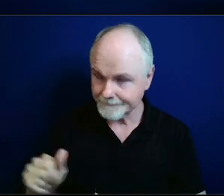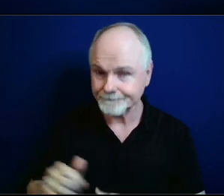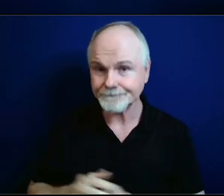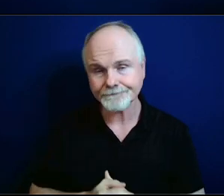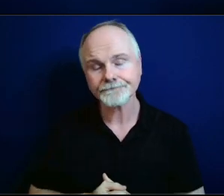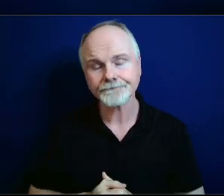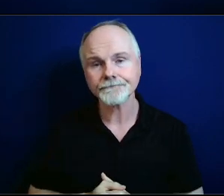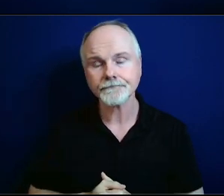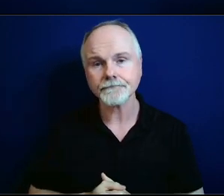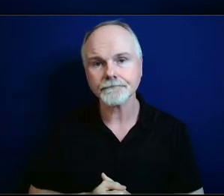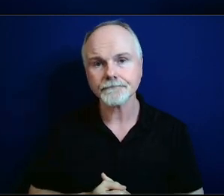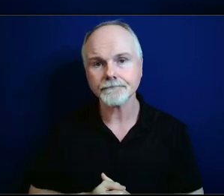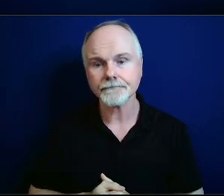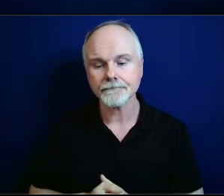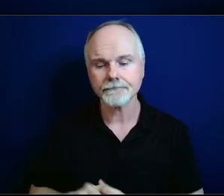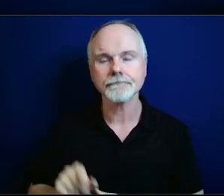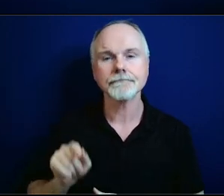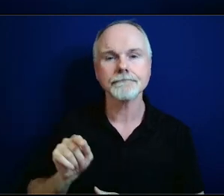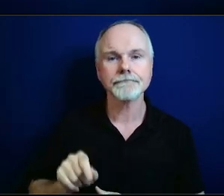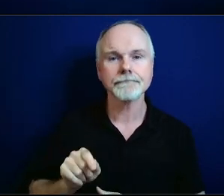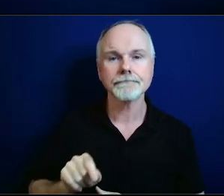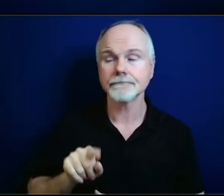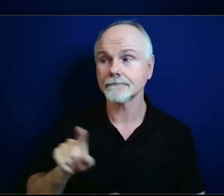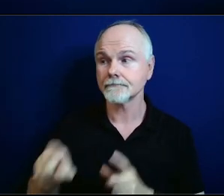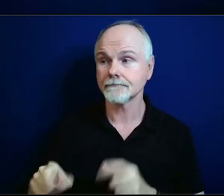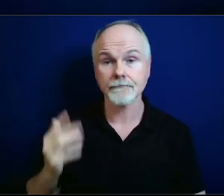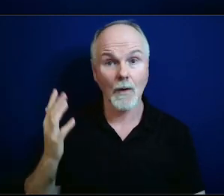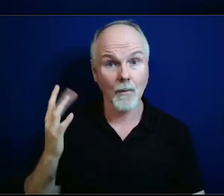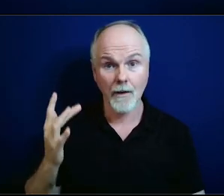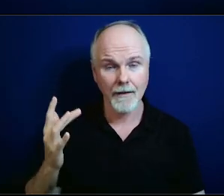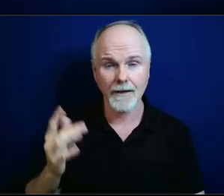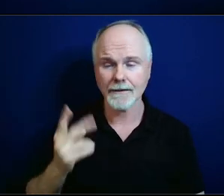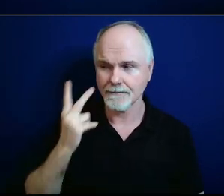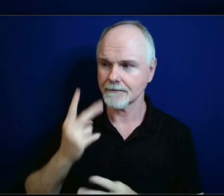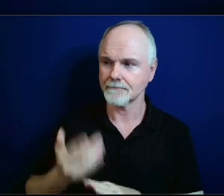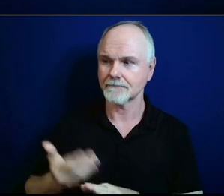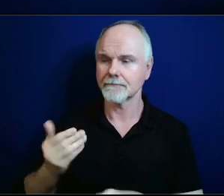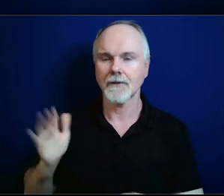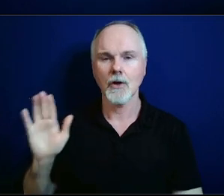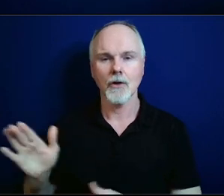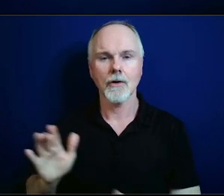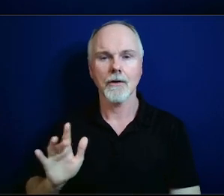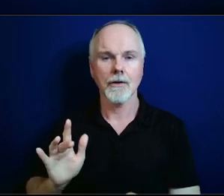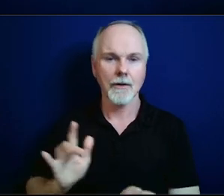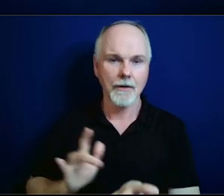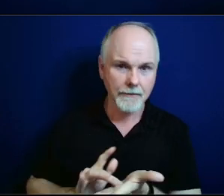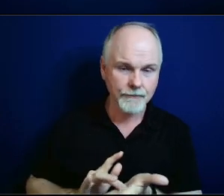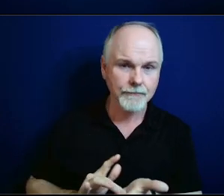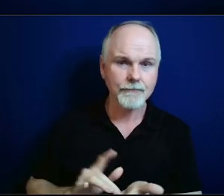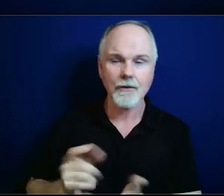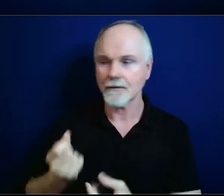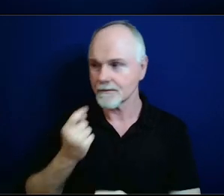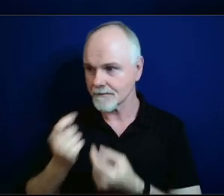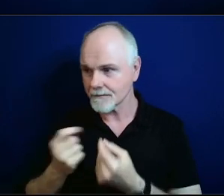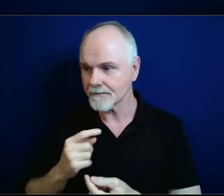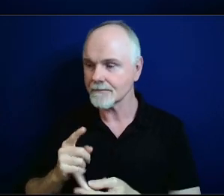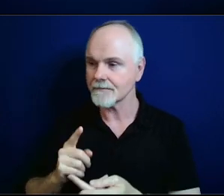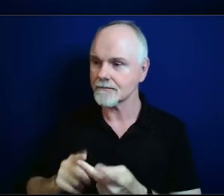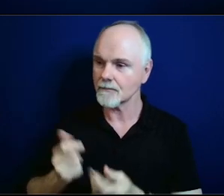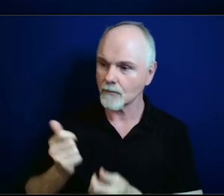This information helps us understand her previous treatments and potential preferences for